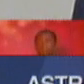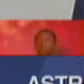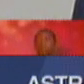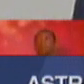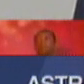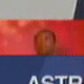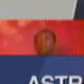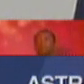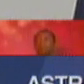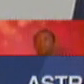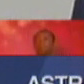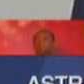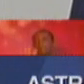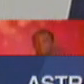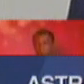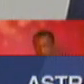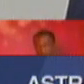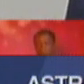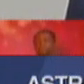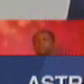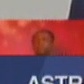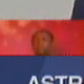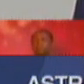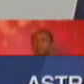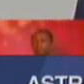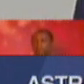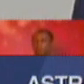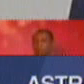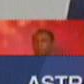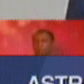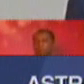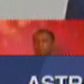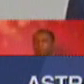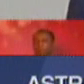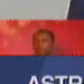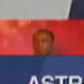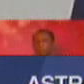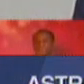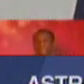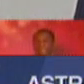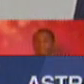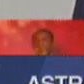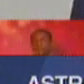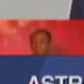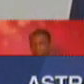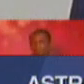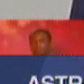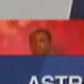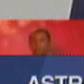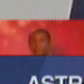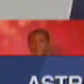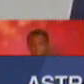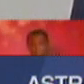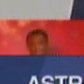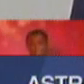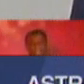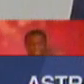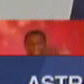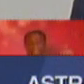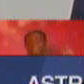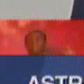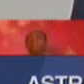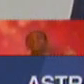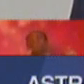Road, 5,000. Rackett Center, 4,000. Sangre Grande Civic Center,